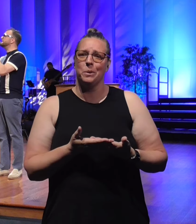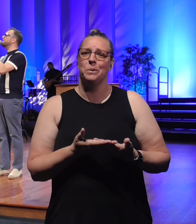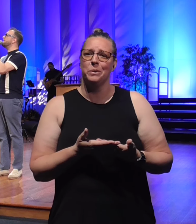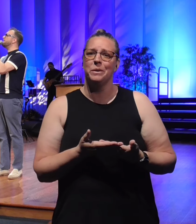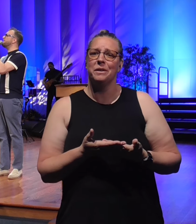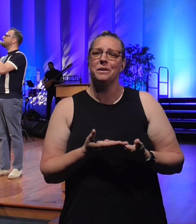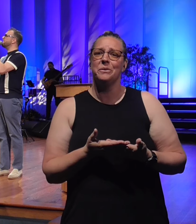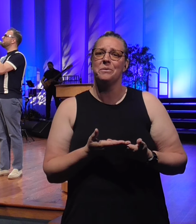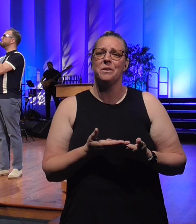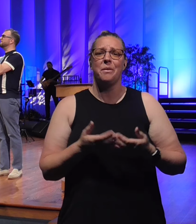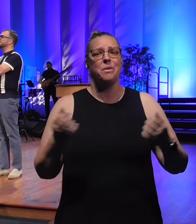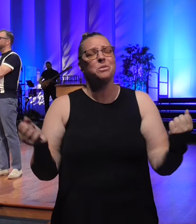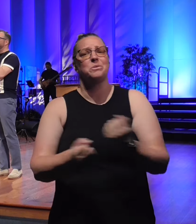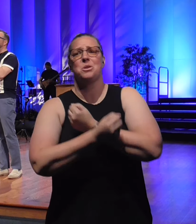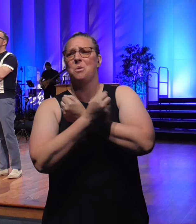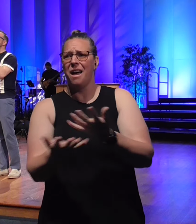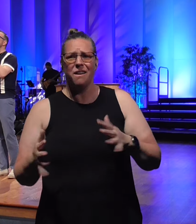Through it